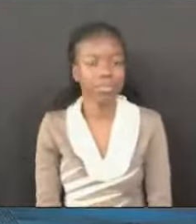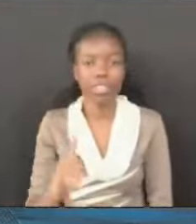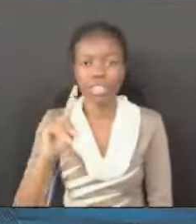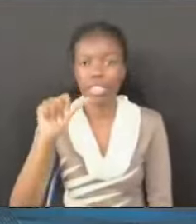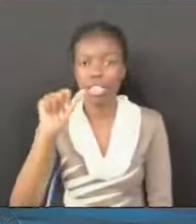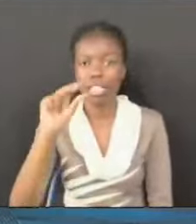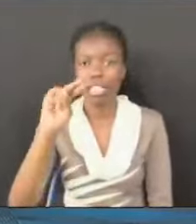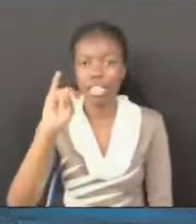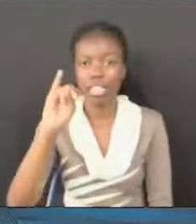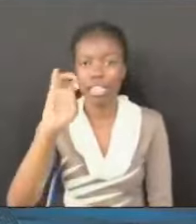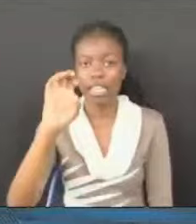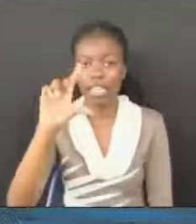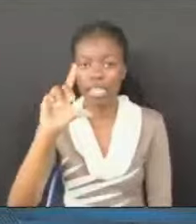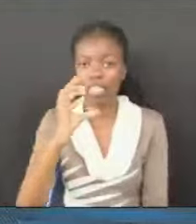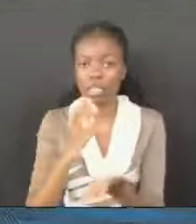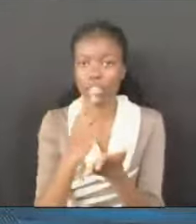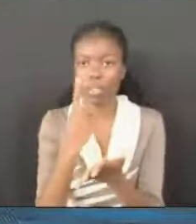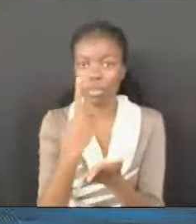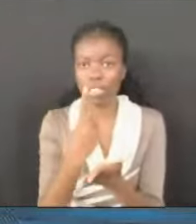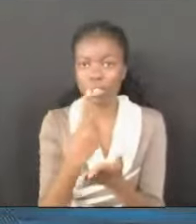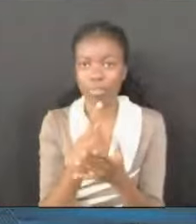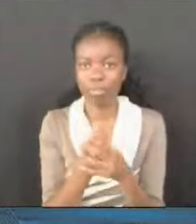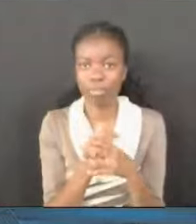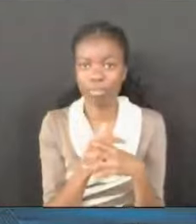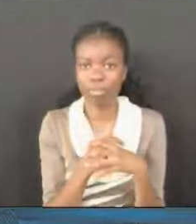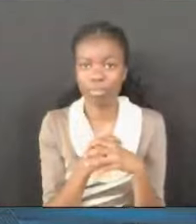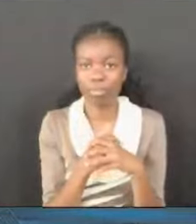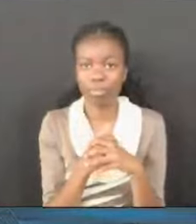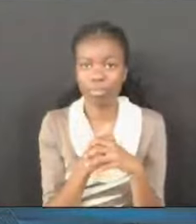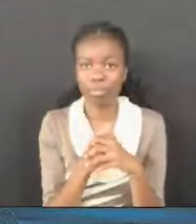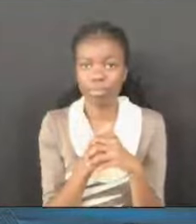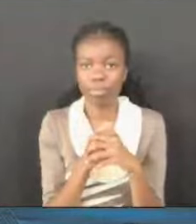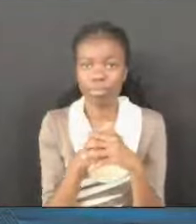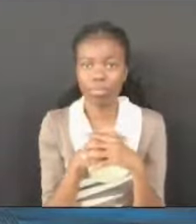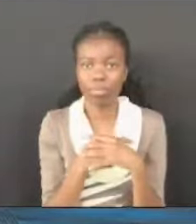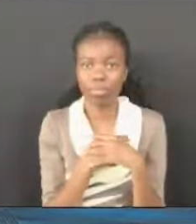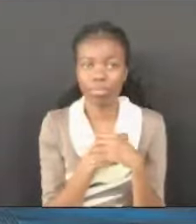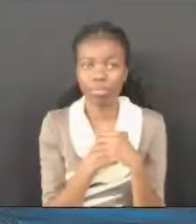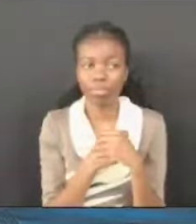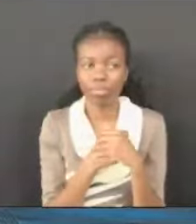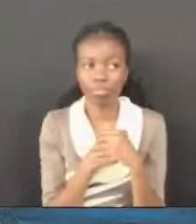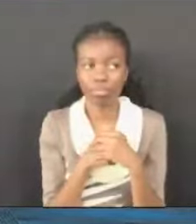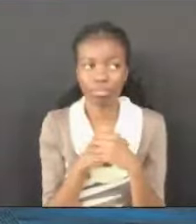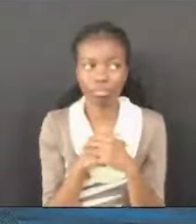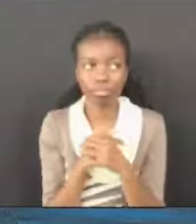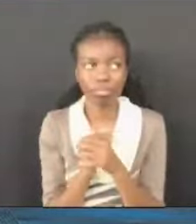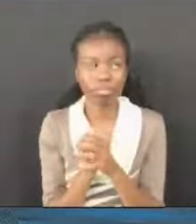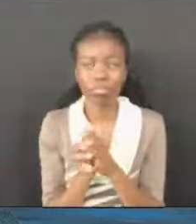1. So you can refer. We are. Yes, yes, come.